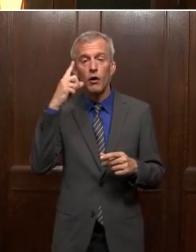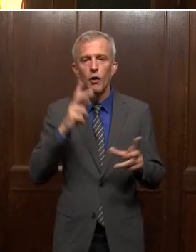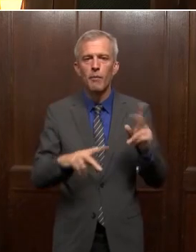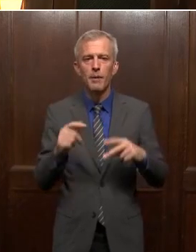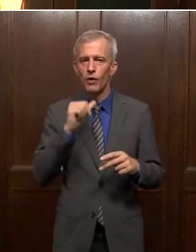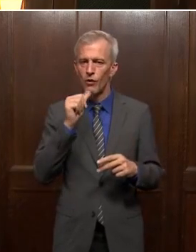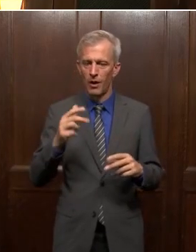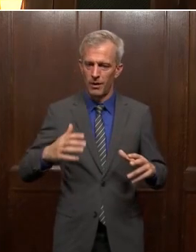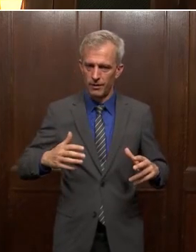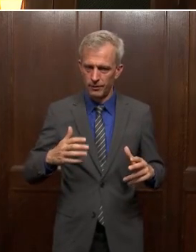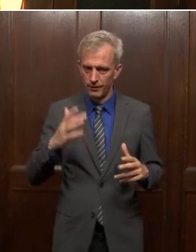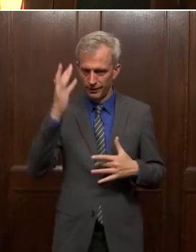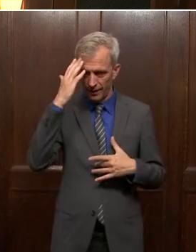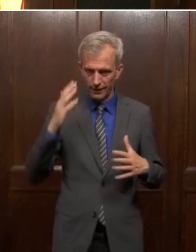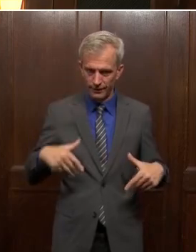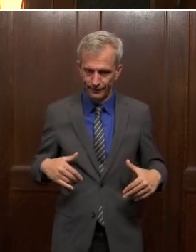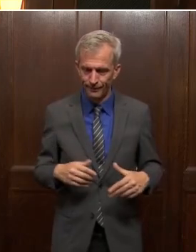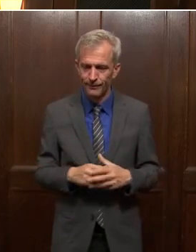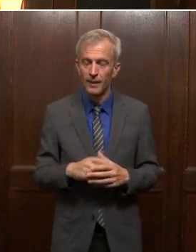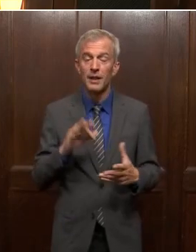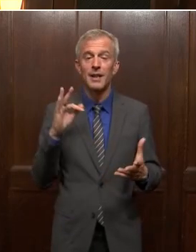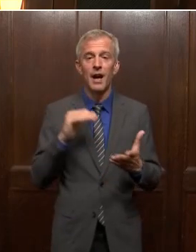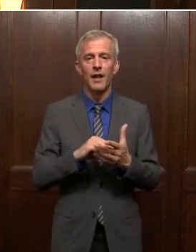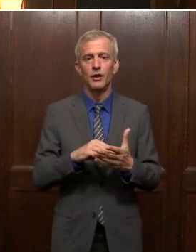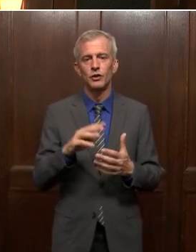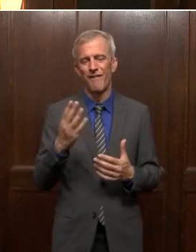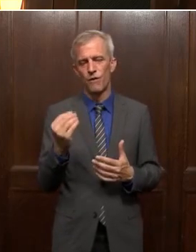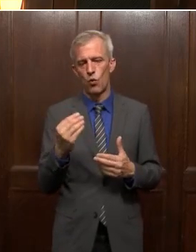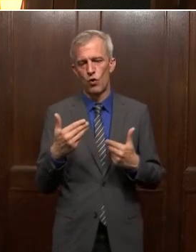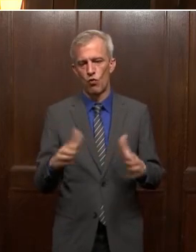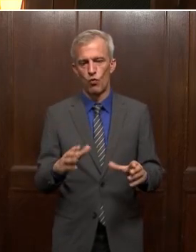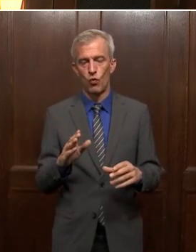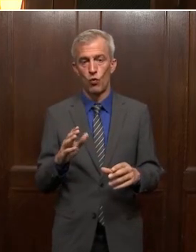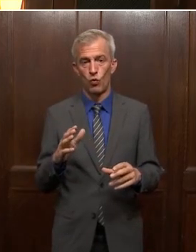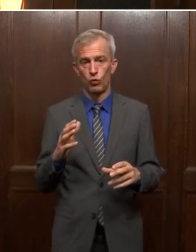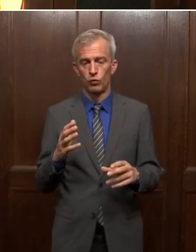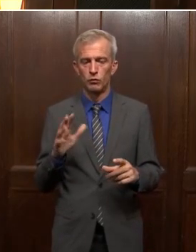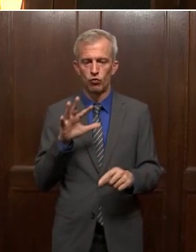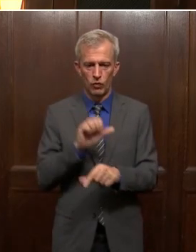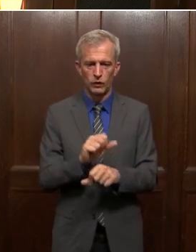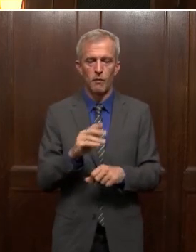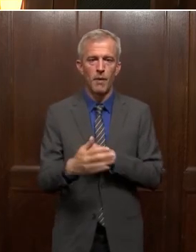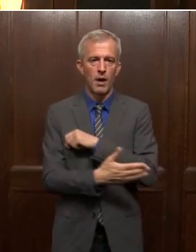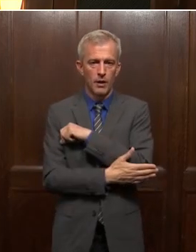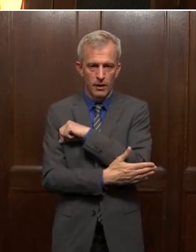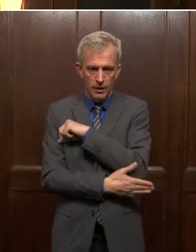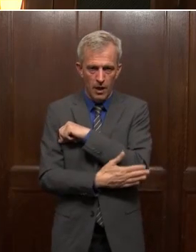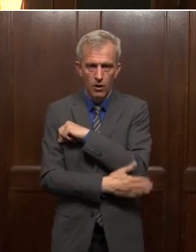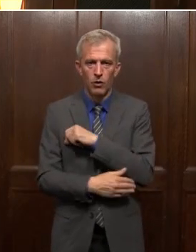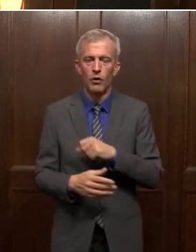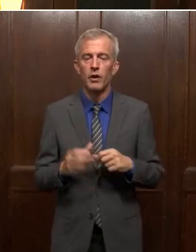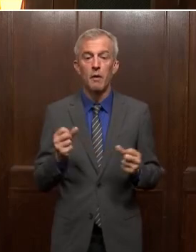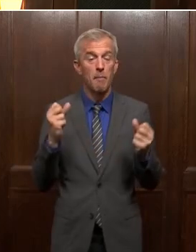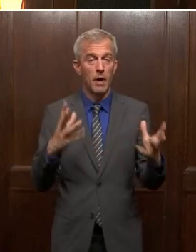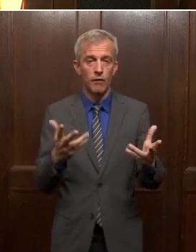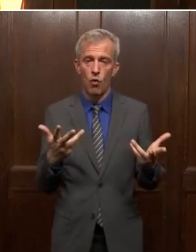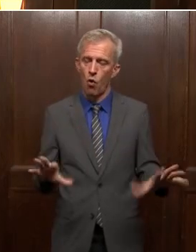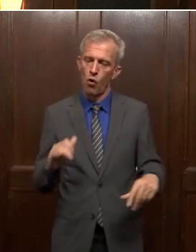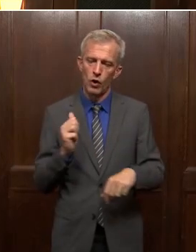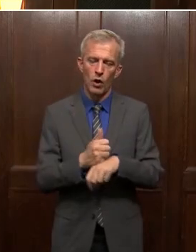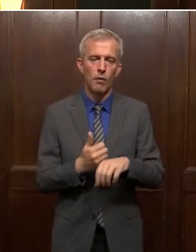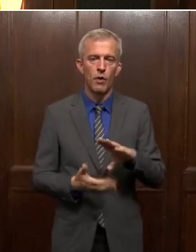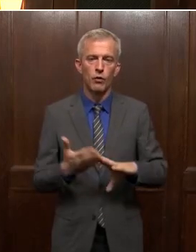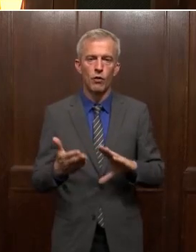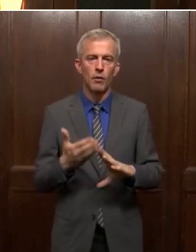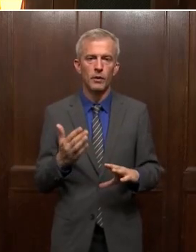There's 1,914 rooms secured in the county, 912 of those already operational, and 990 of those rooms are in the